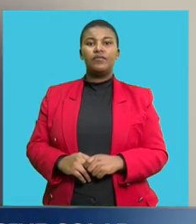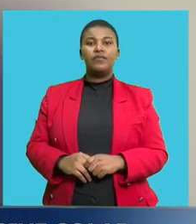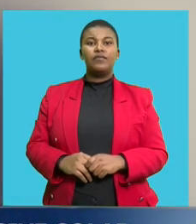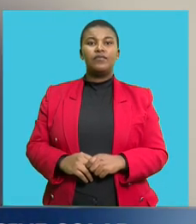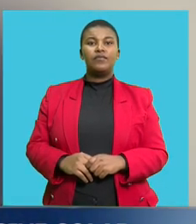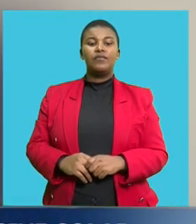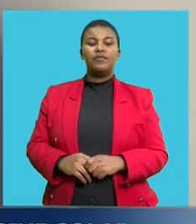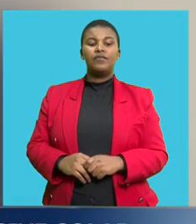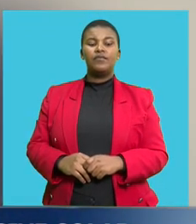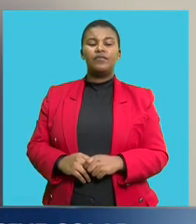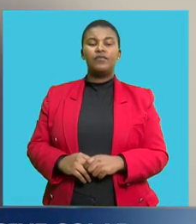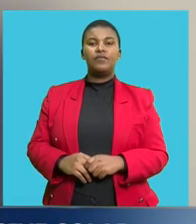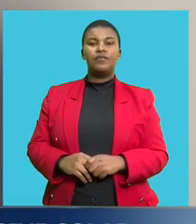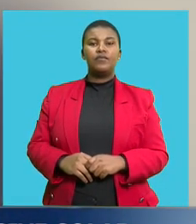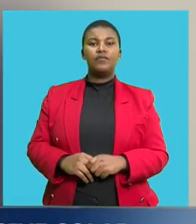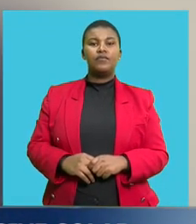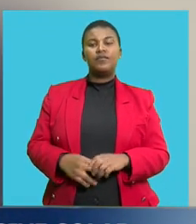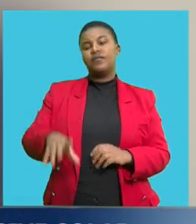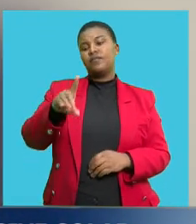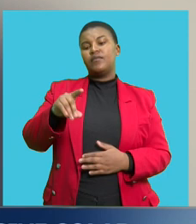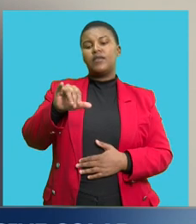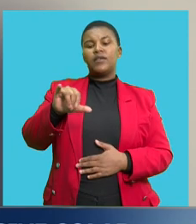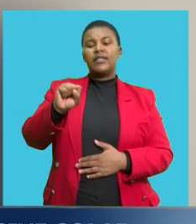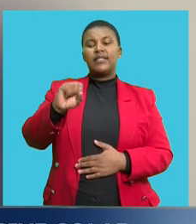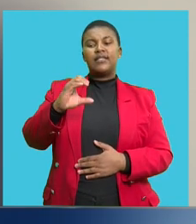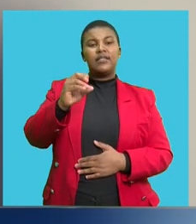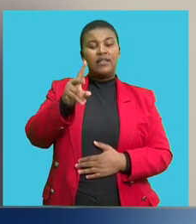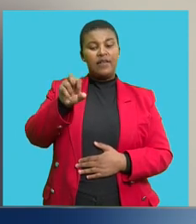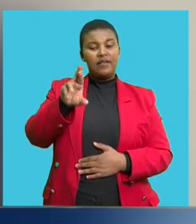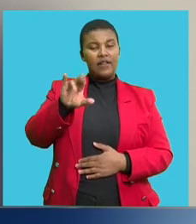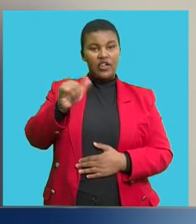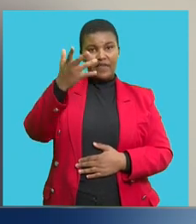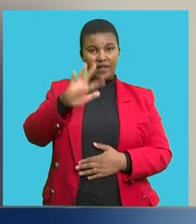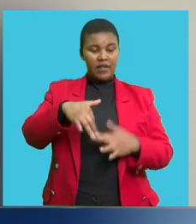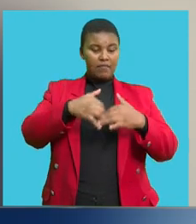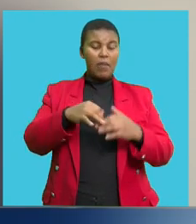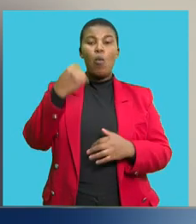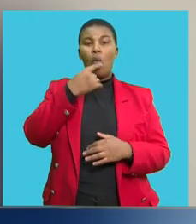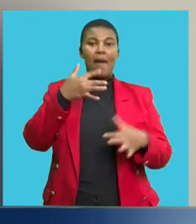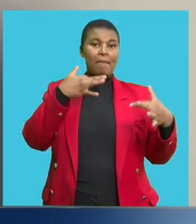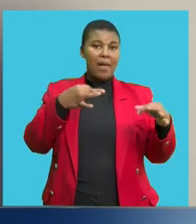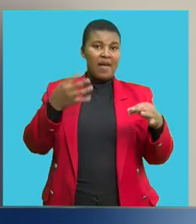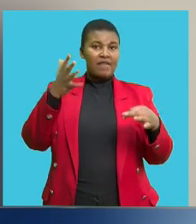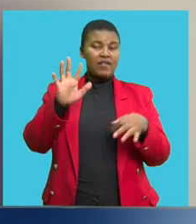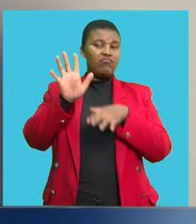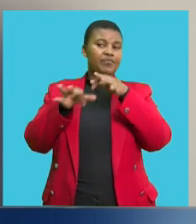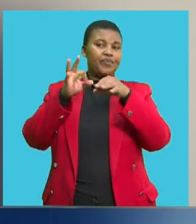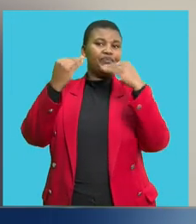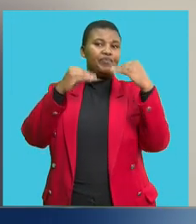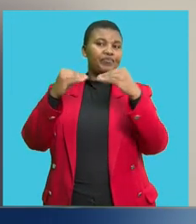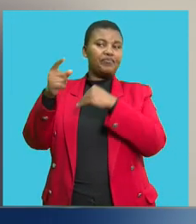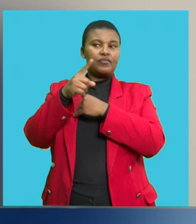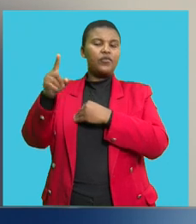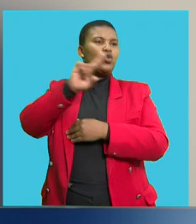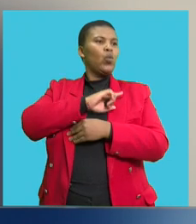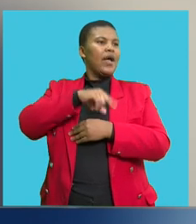Discovery Green has recently come out with a white paper that explains why businesses should use their services as opposed to taking their own energy needs